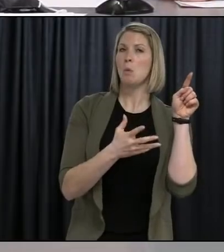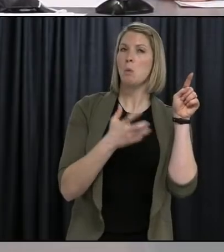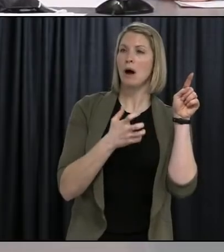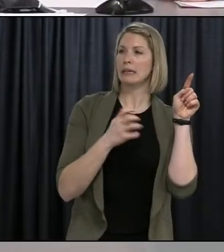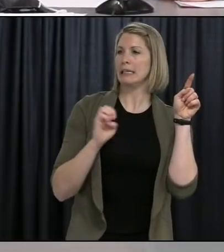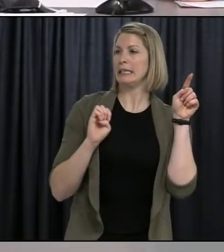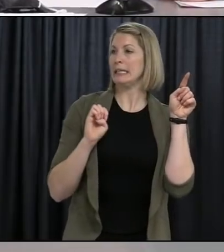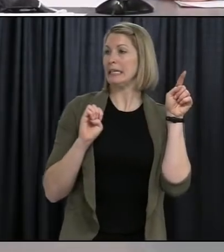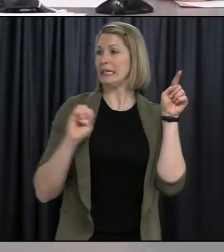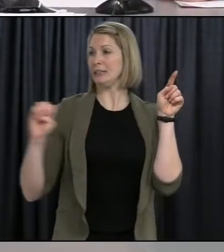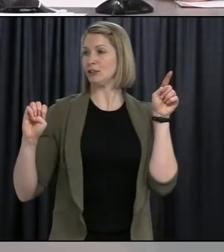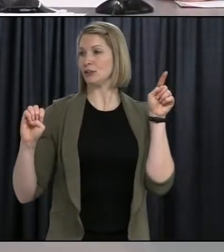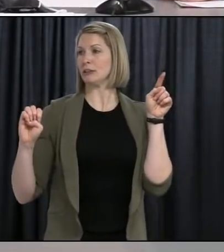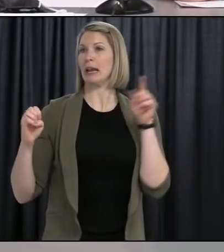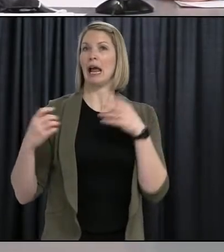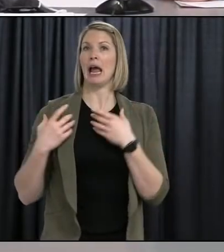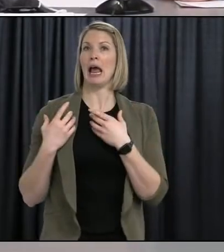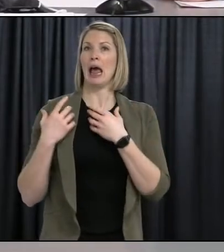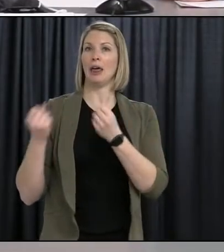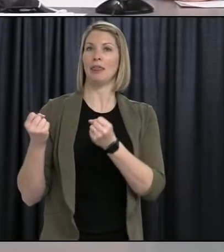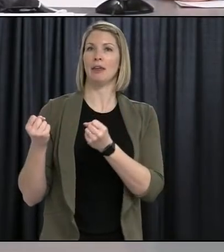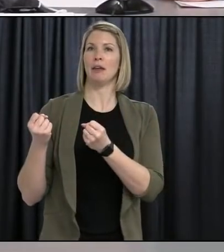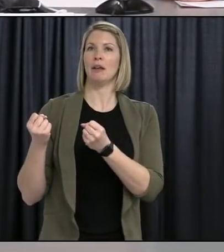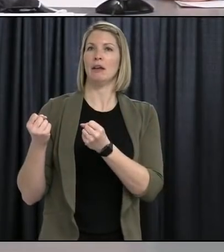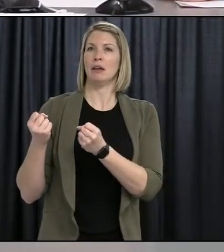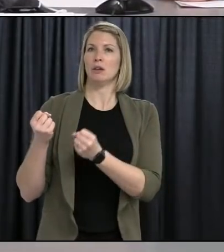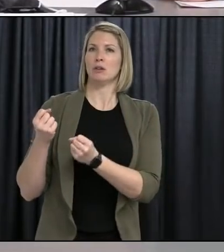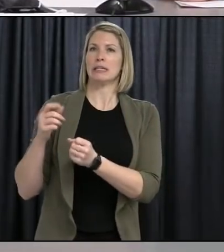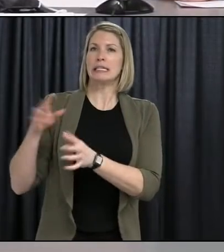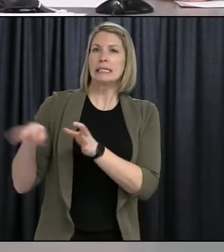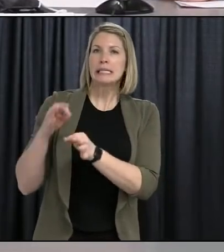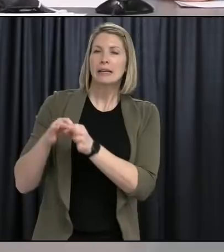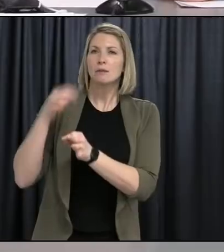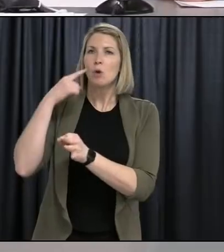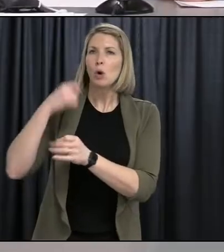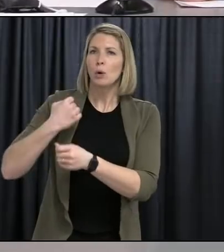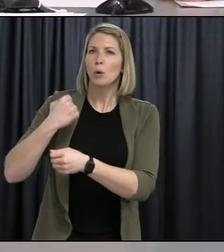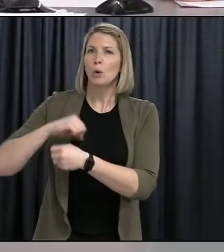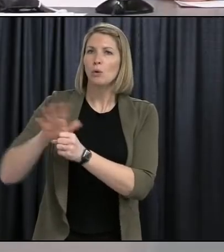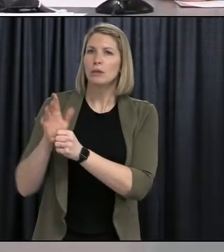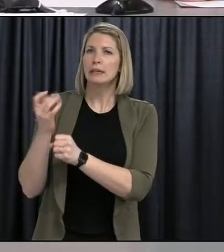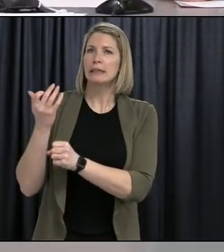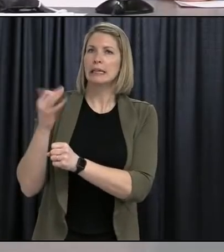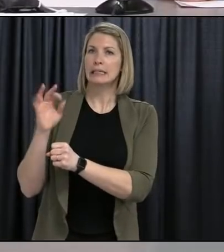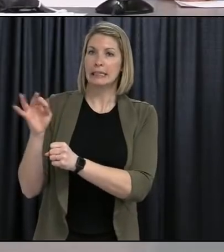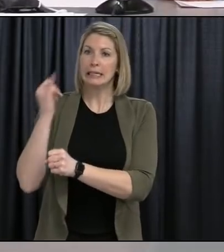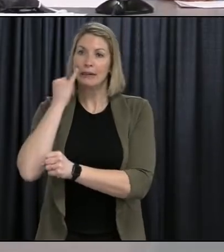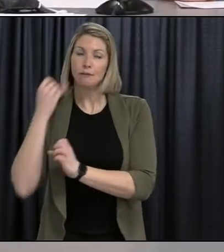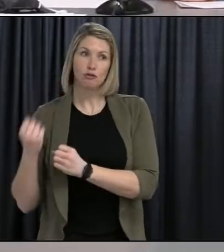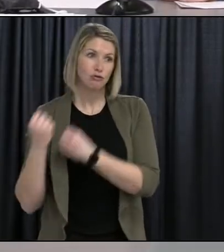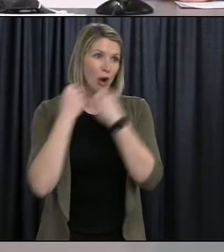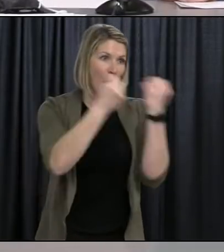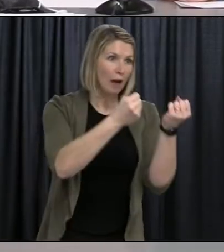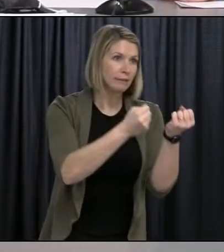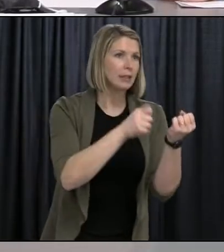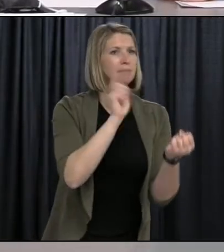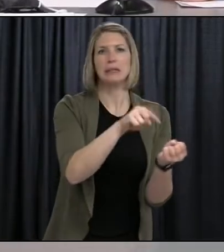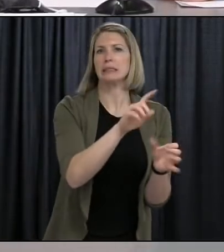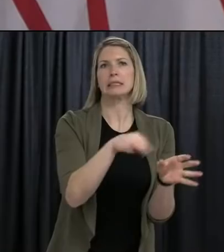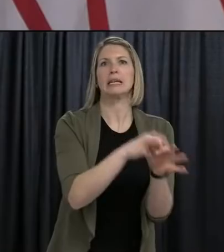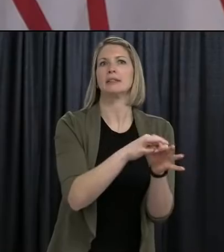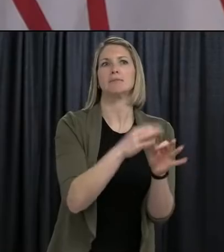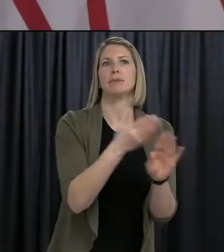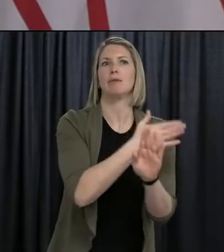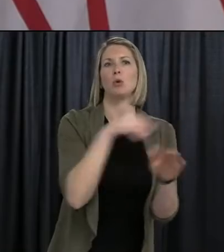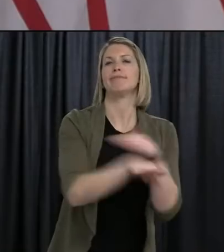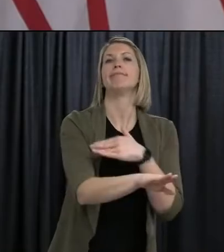COVID-19. Dr. Fitzgerald, do you think this is enough to potentially stop spread there, or what else should be done? So